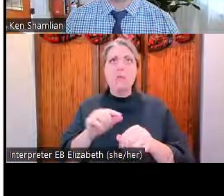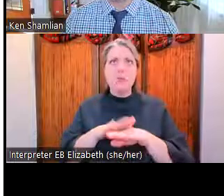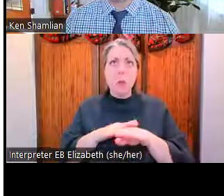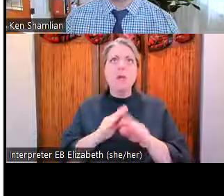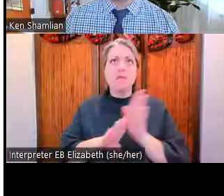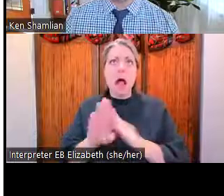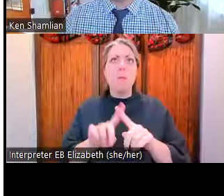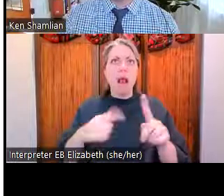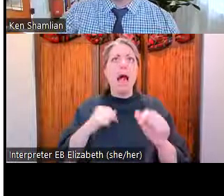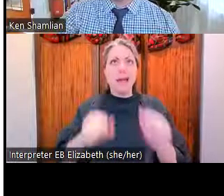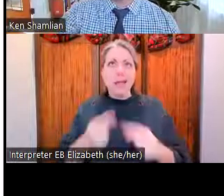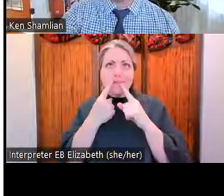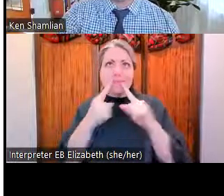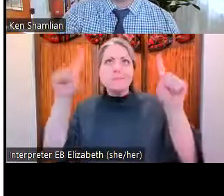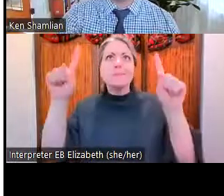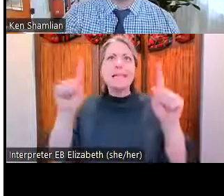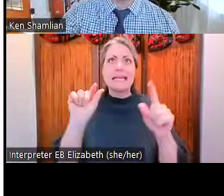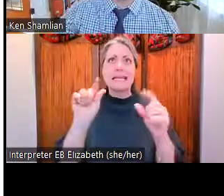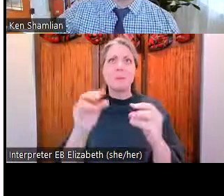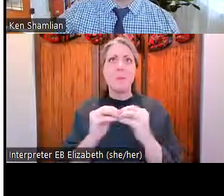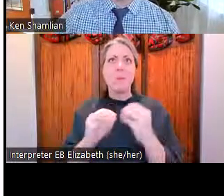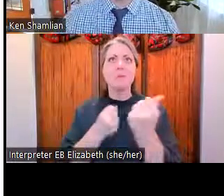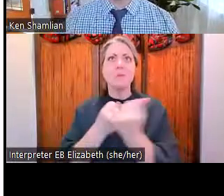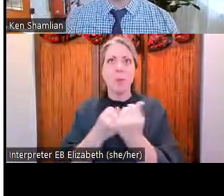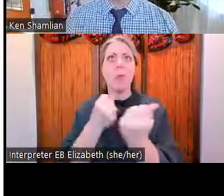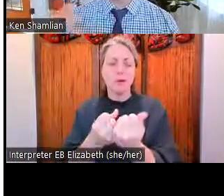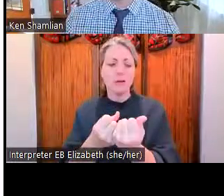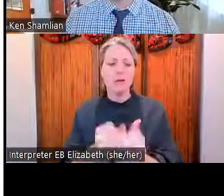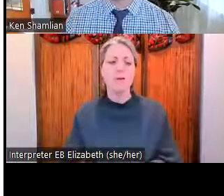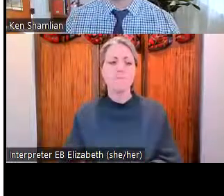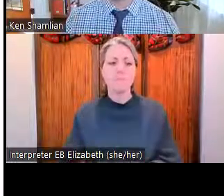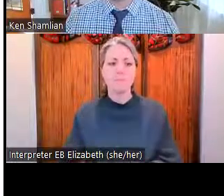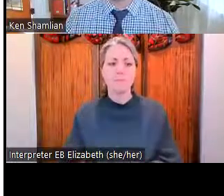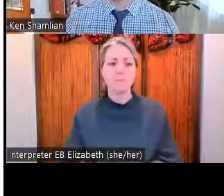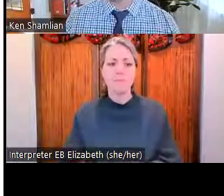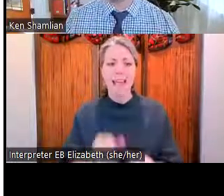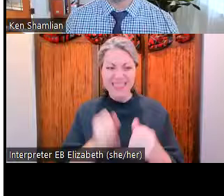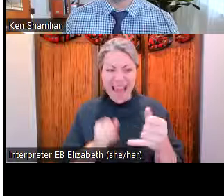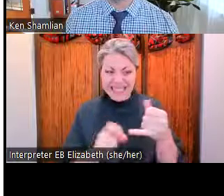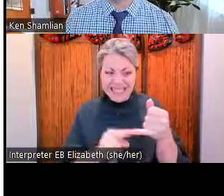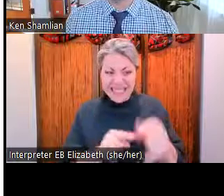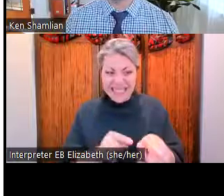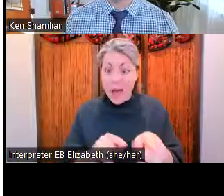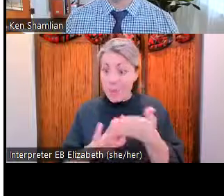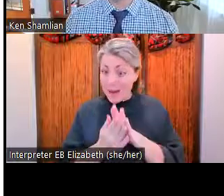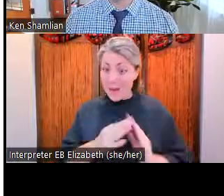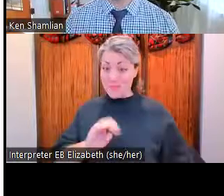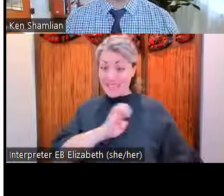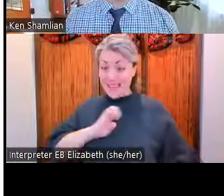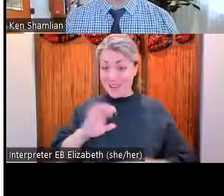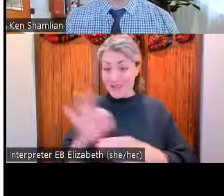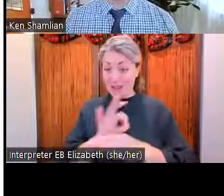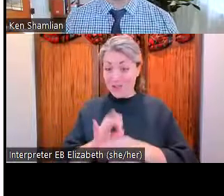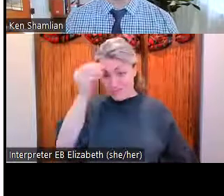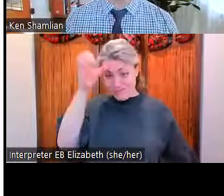support. And very lastly, be the executive function guru that you want your child to be. So maybe